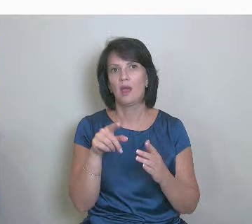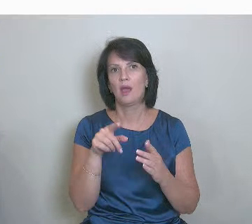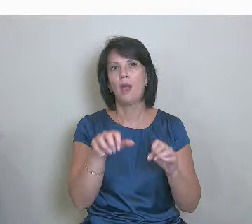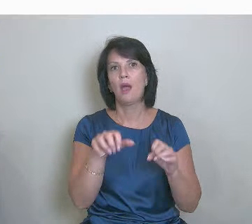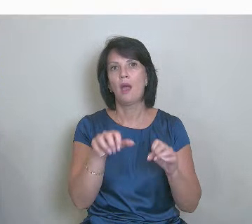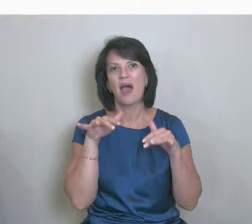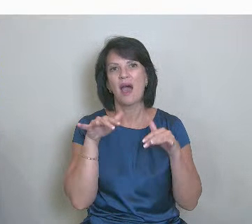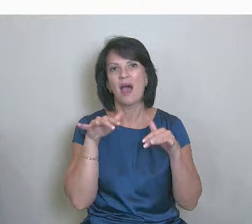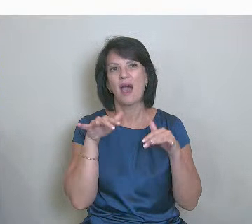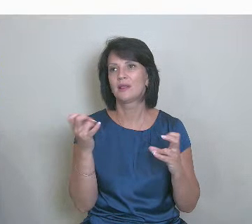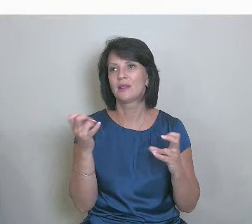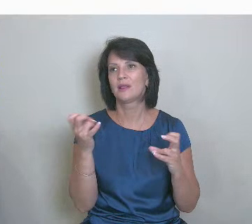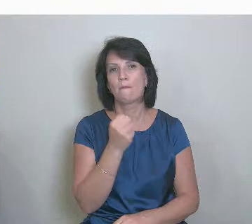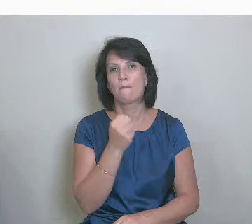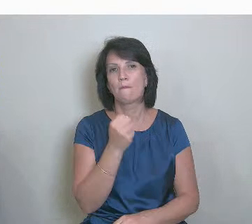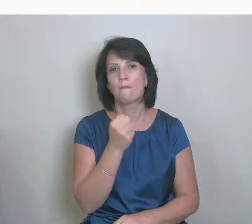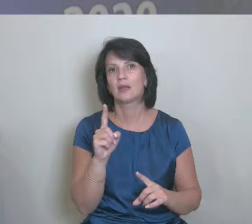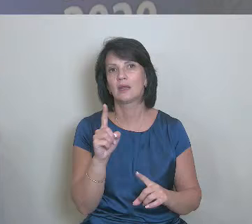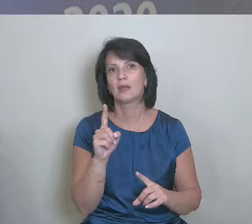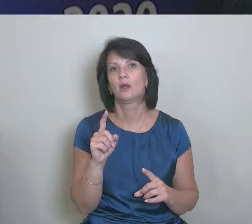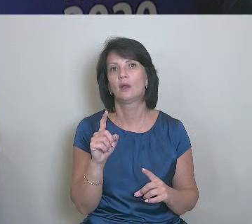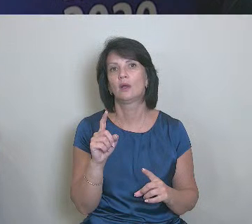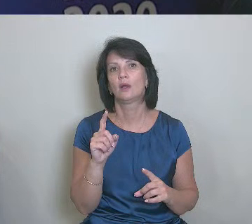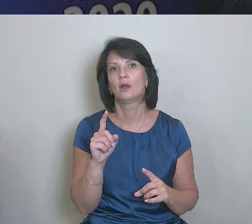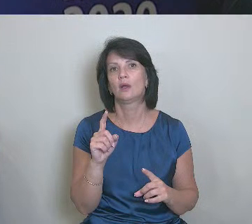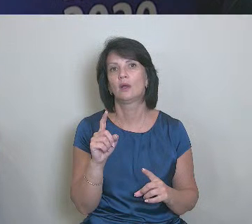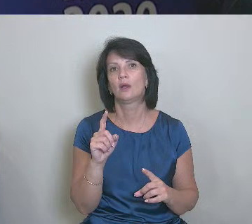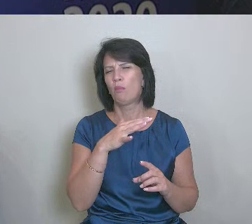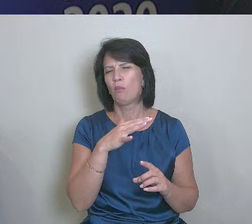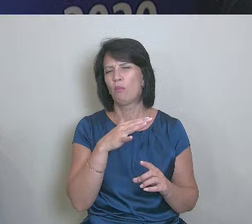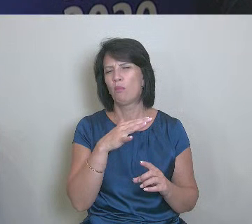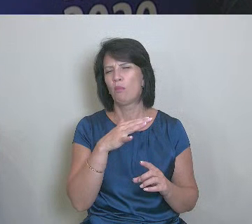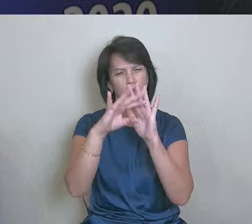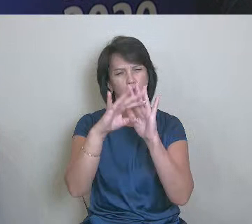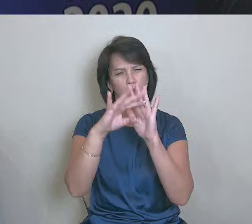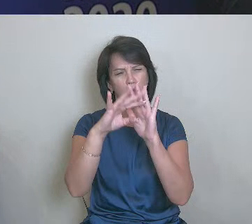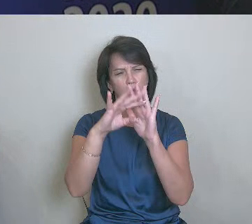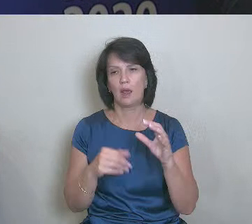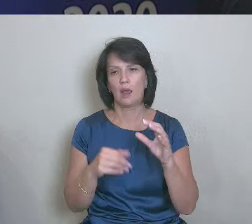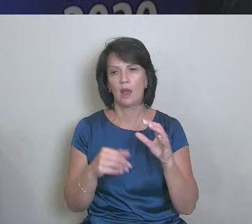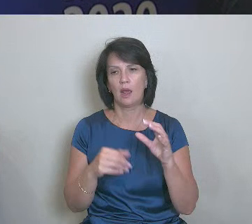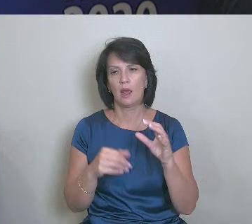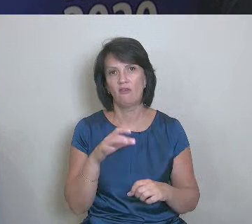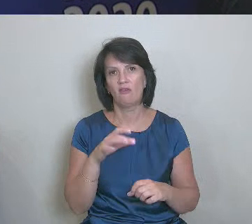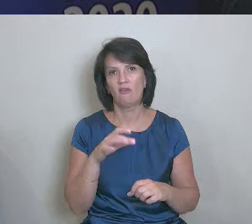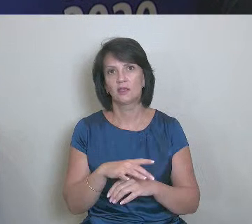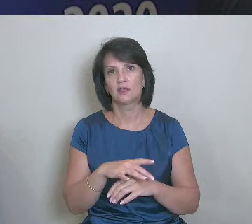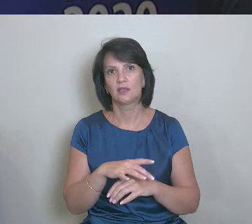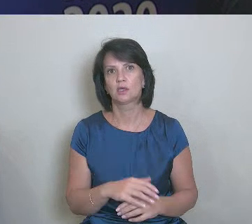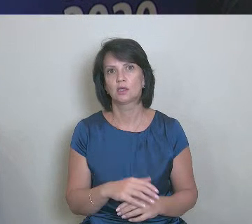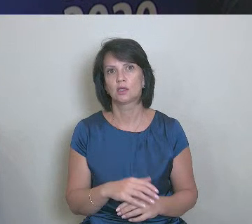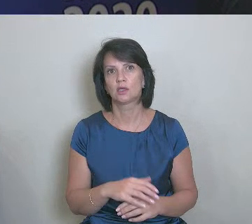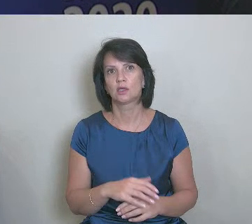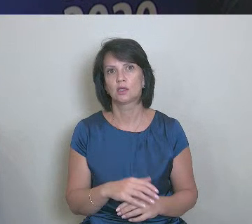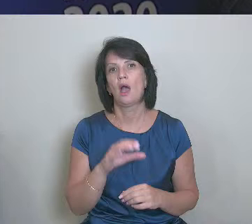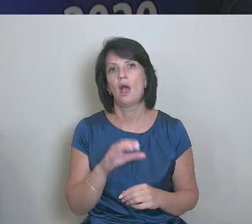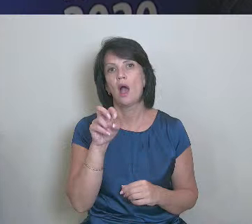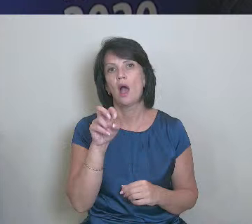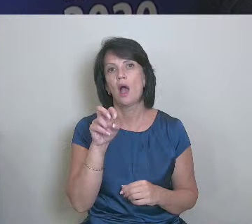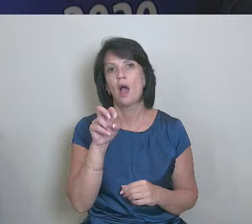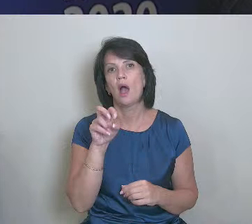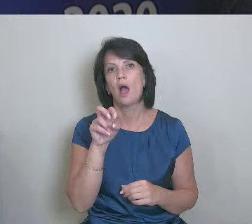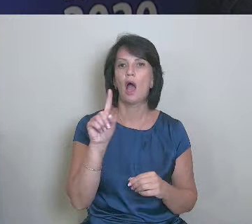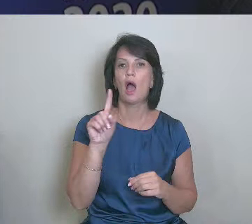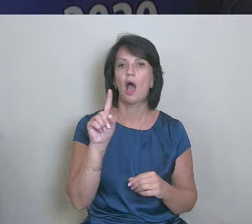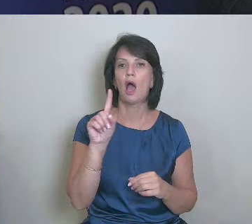them, at least according to my information. There was a list of very important technical rules which will address